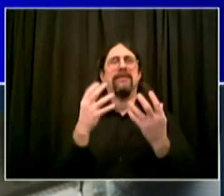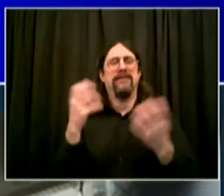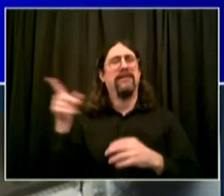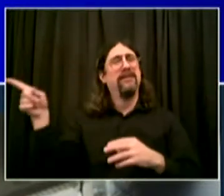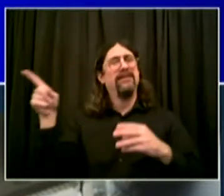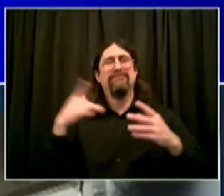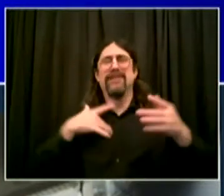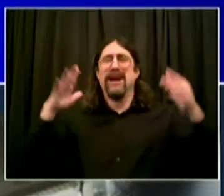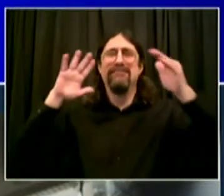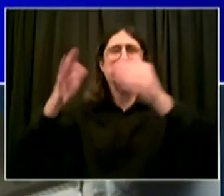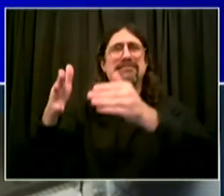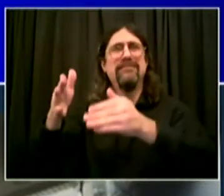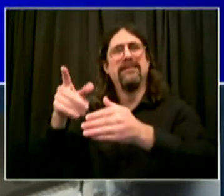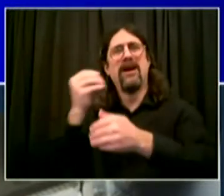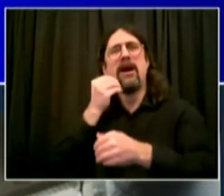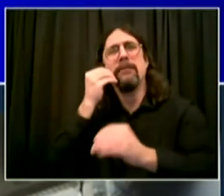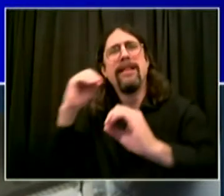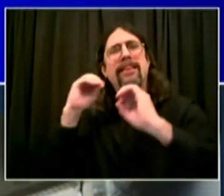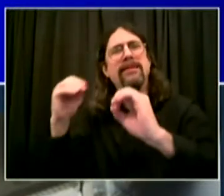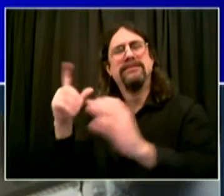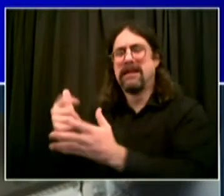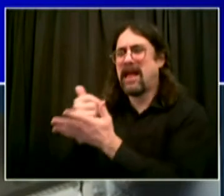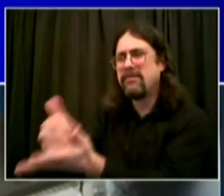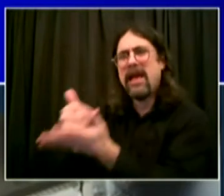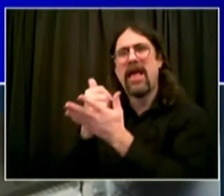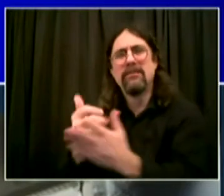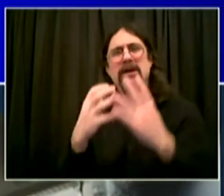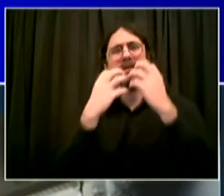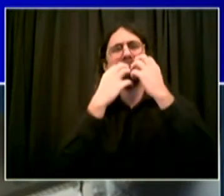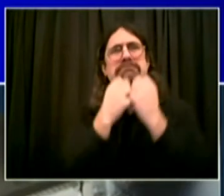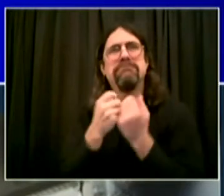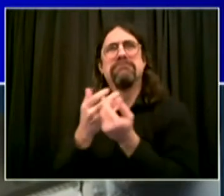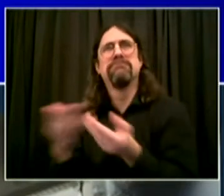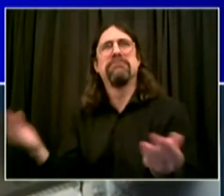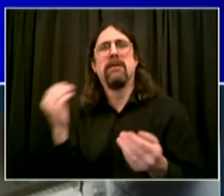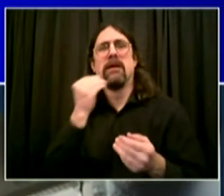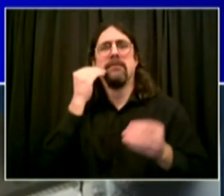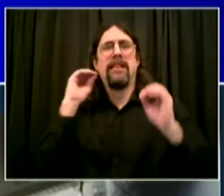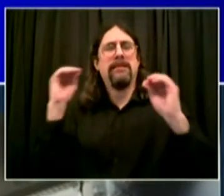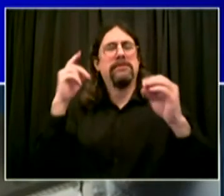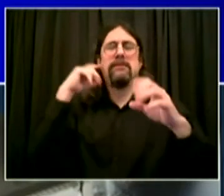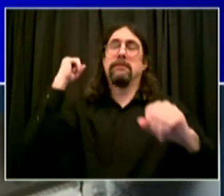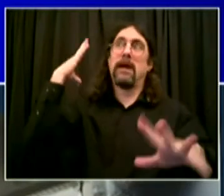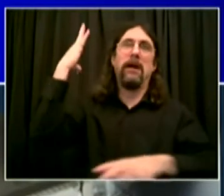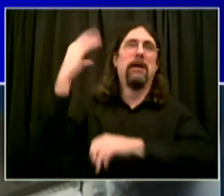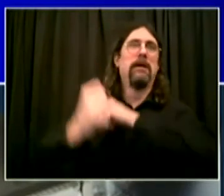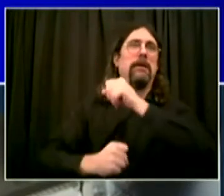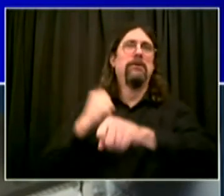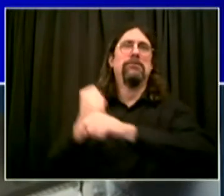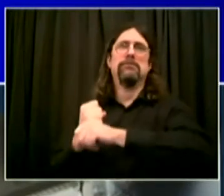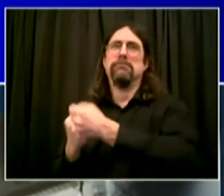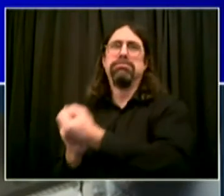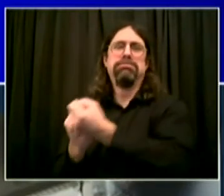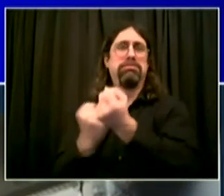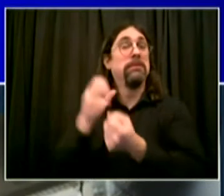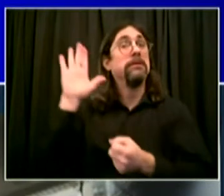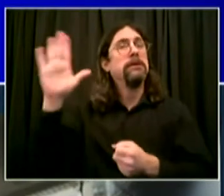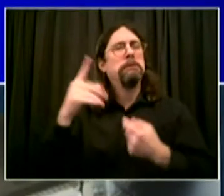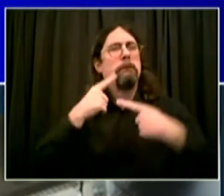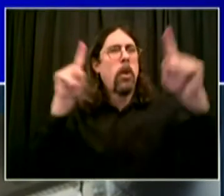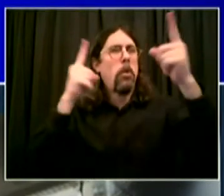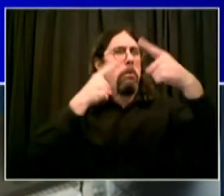work, and had, over the years, had tremendous impact helping homeless folks get their lives turned around, back on their